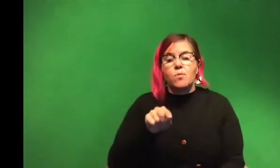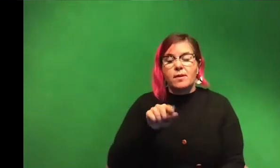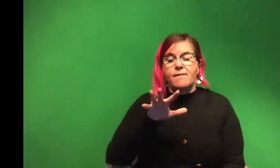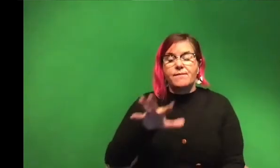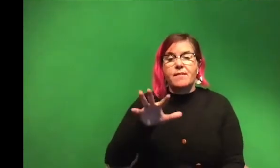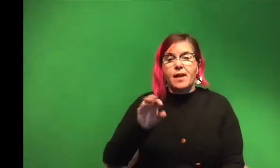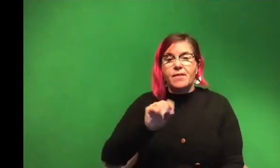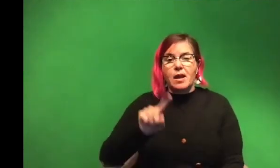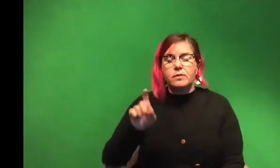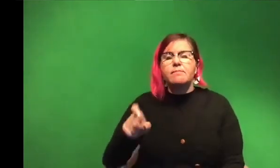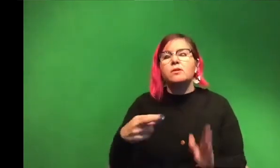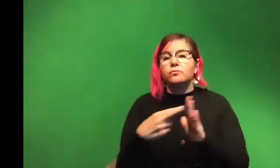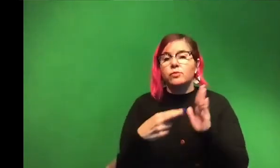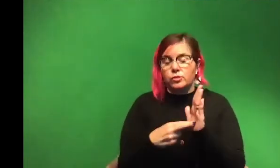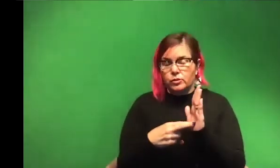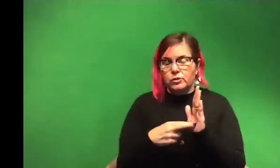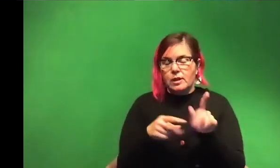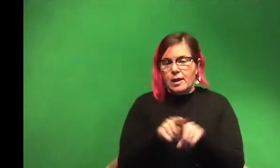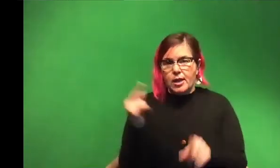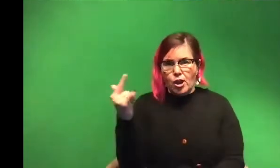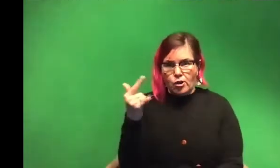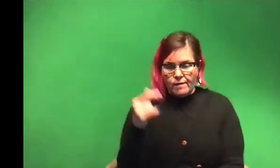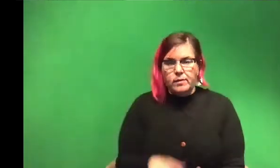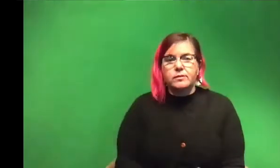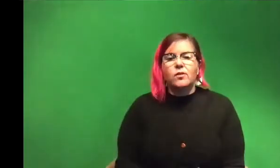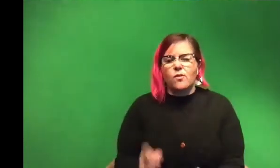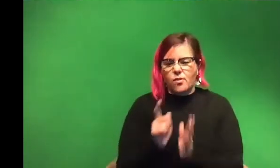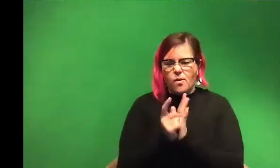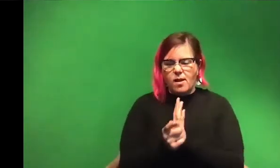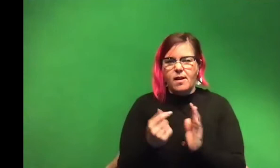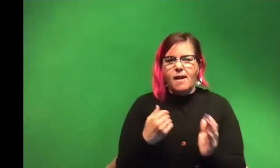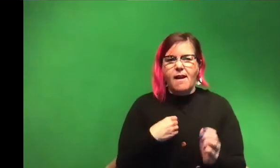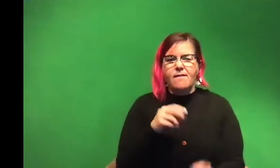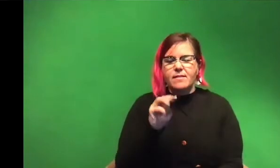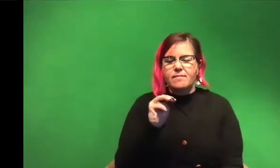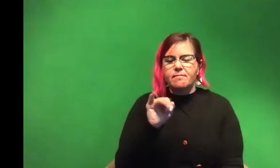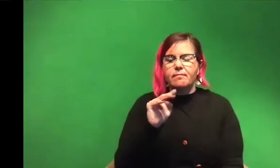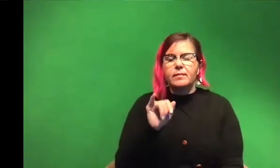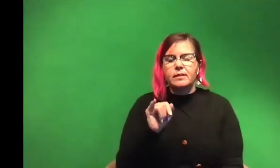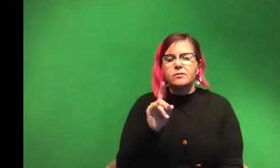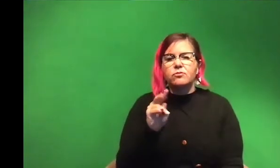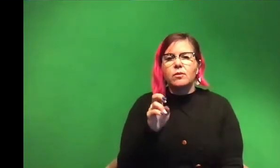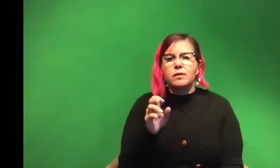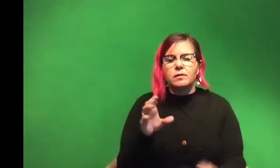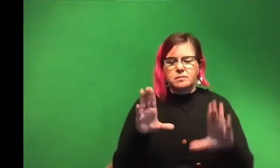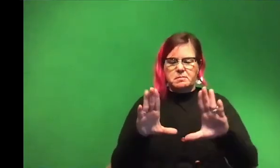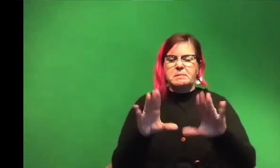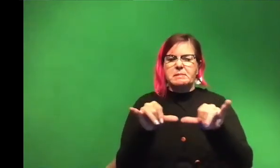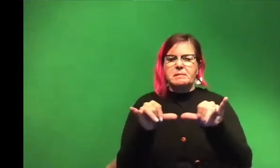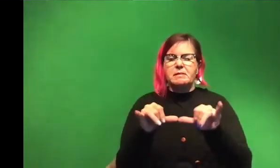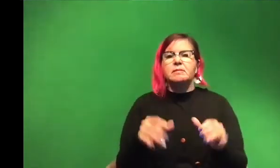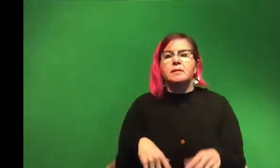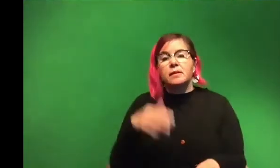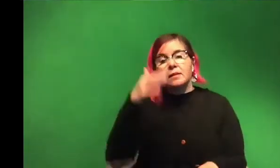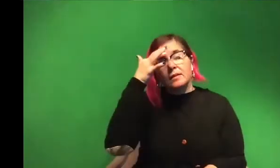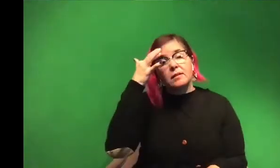have to register the aircraft. So for a while, there was actually this mini drone that came out. It was roughly like this size, and it